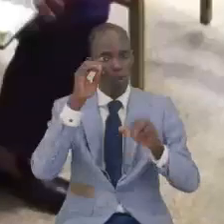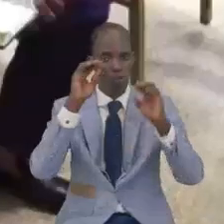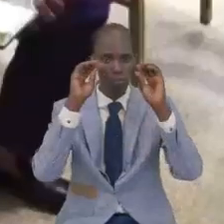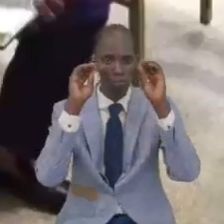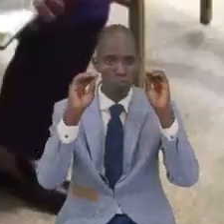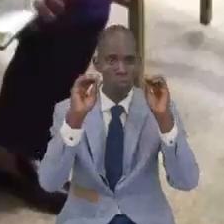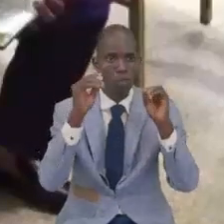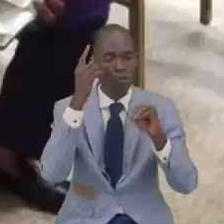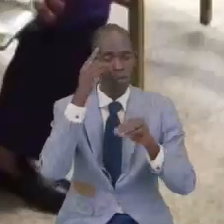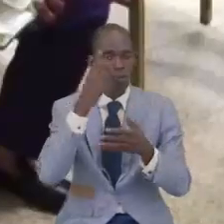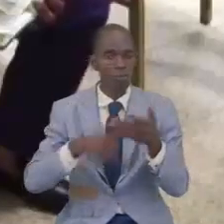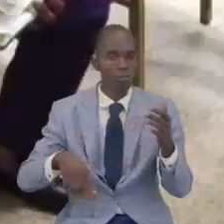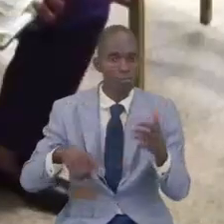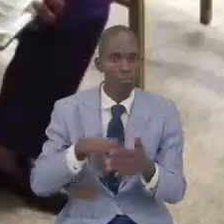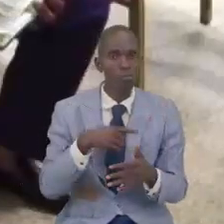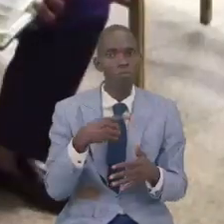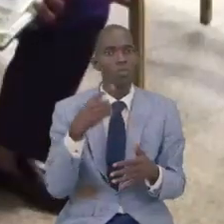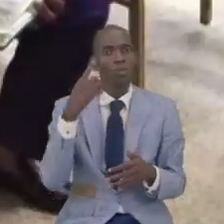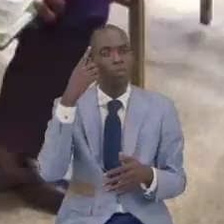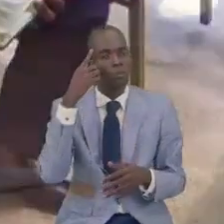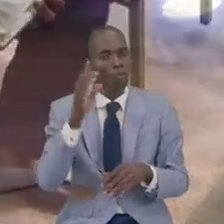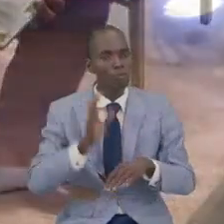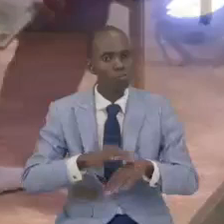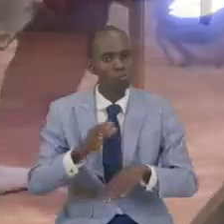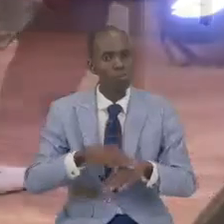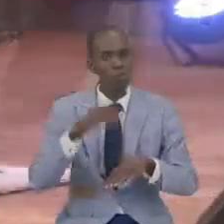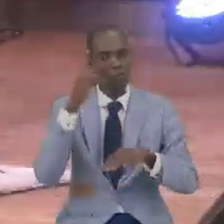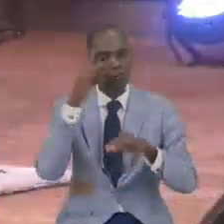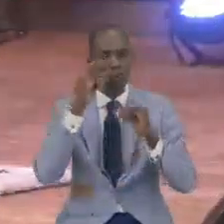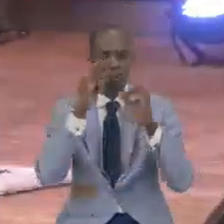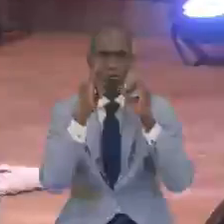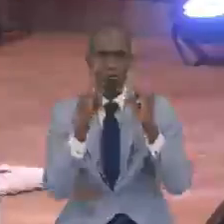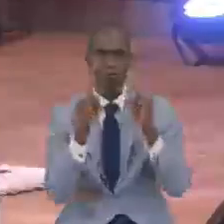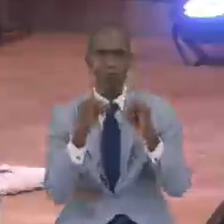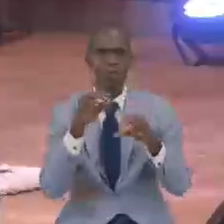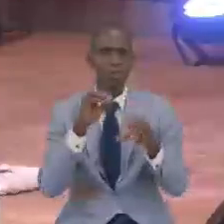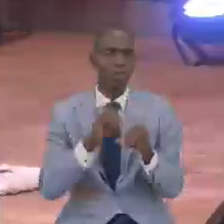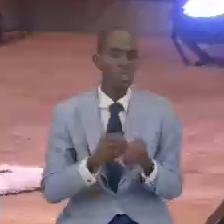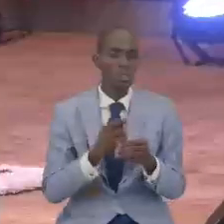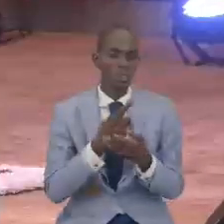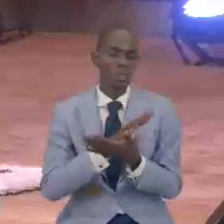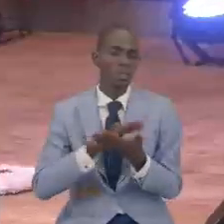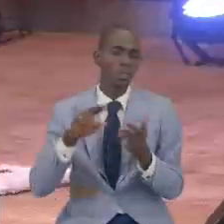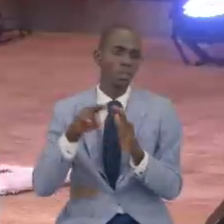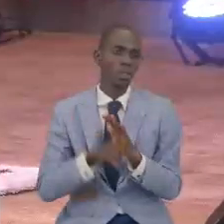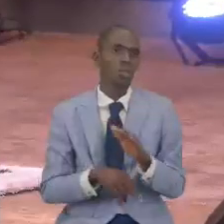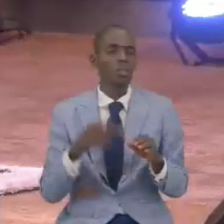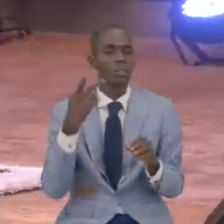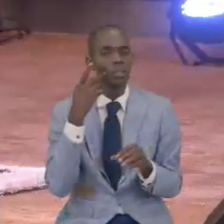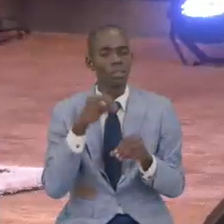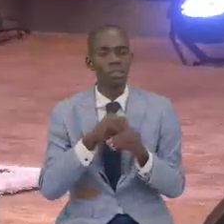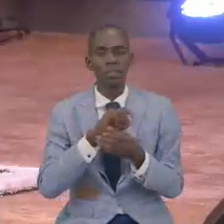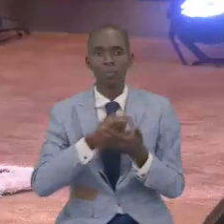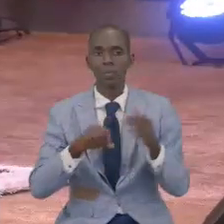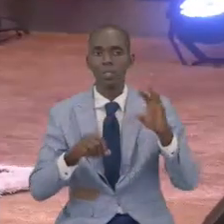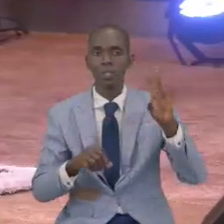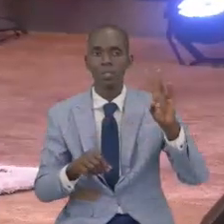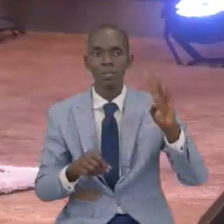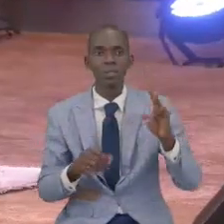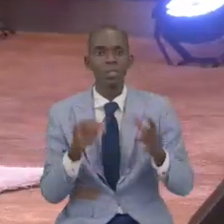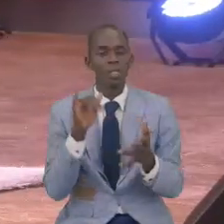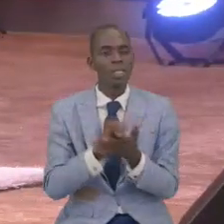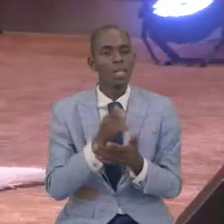for reproof, for correction, for instruction in righteousness. Then in verse 17, it says that